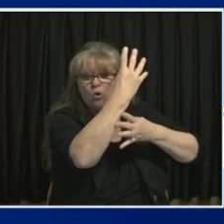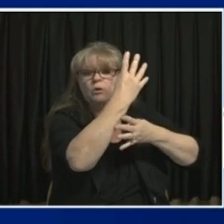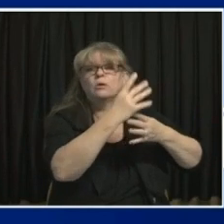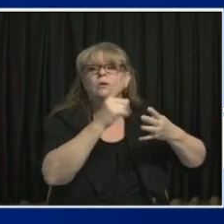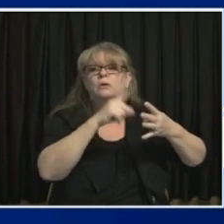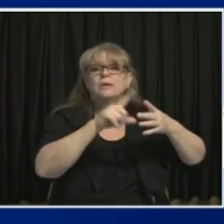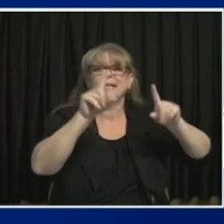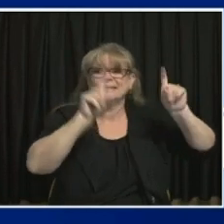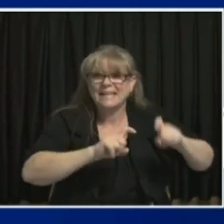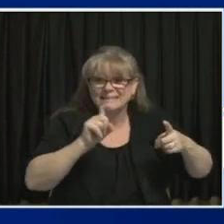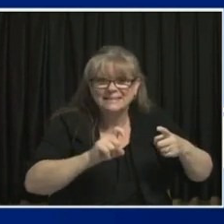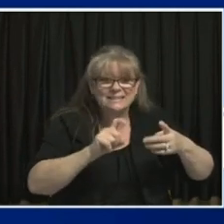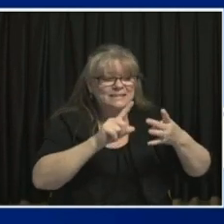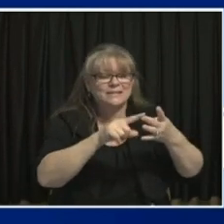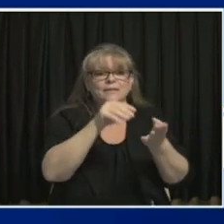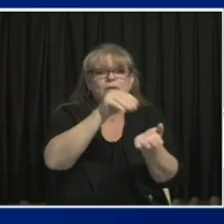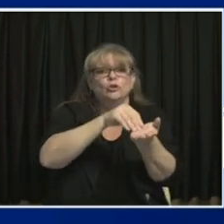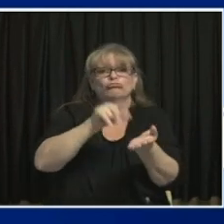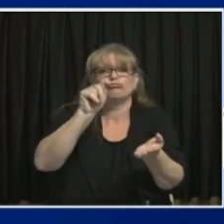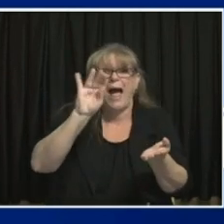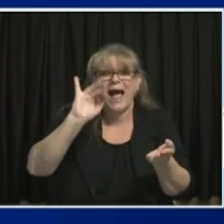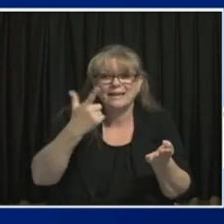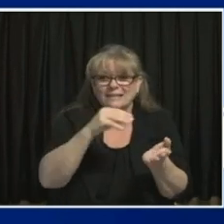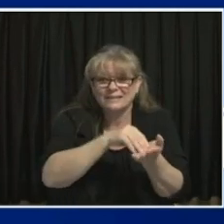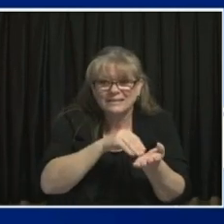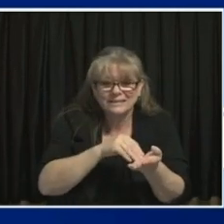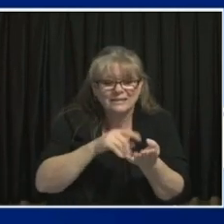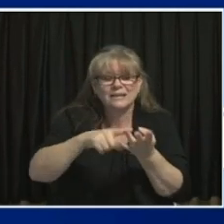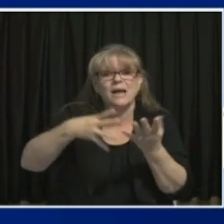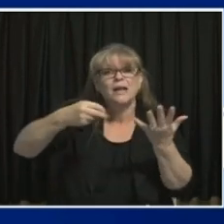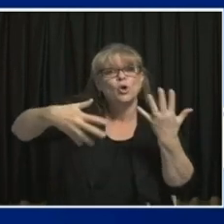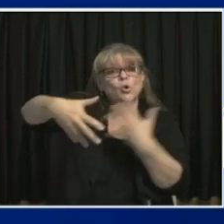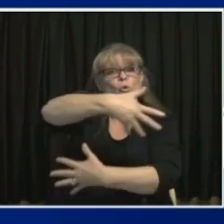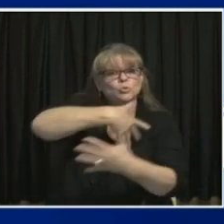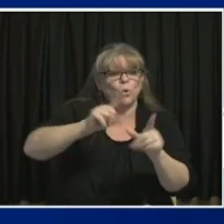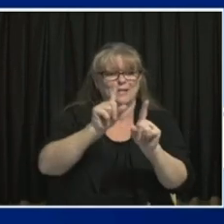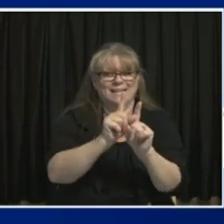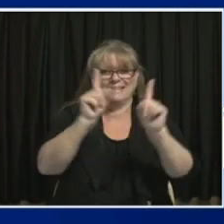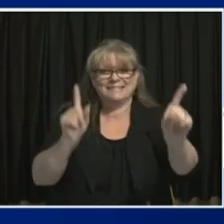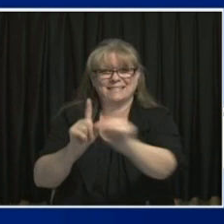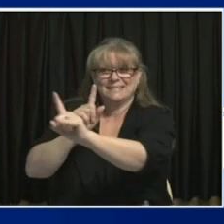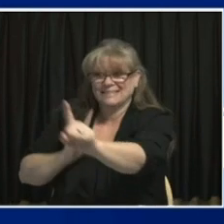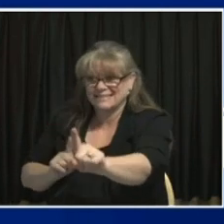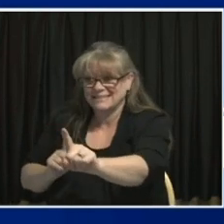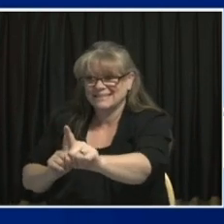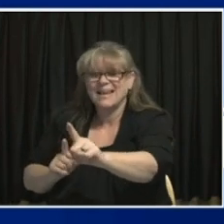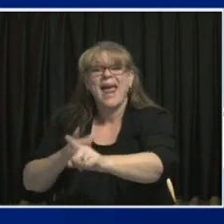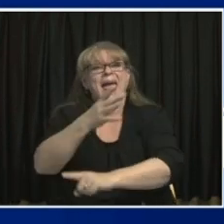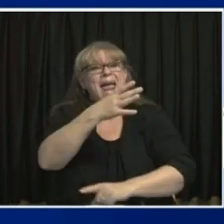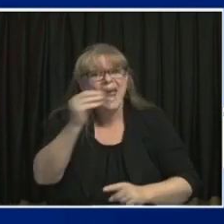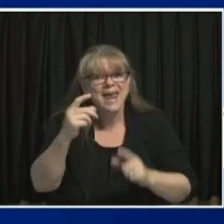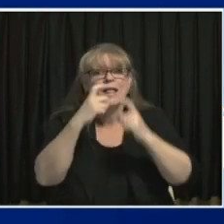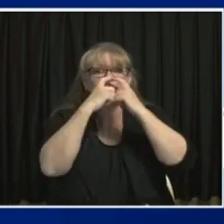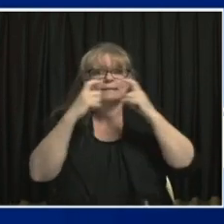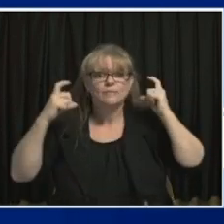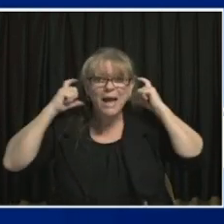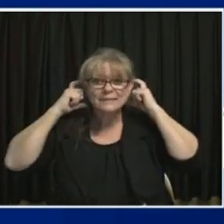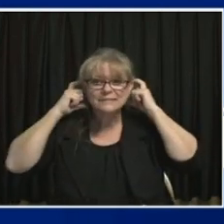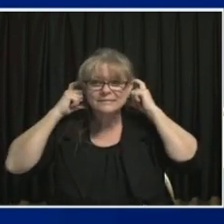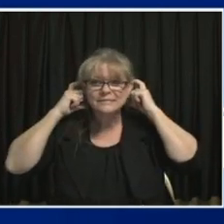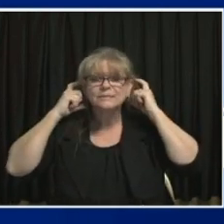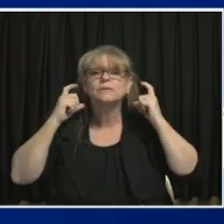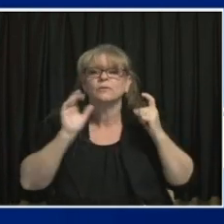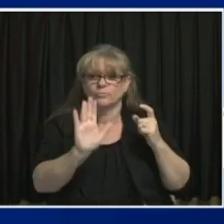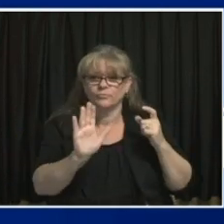masks. That's the formula. So where are we with testing and containment? We'll talk more about that, the tracing and containment side next